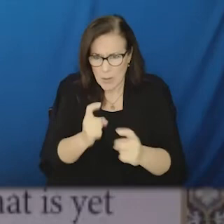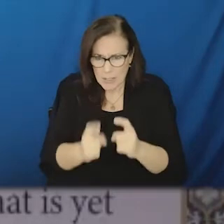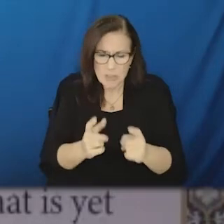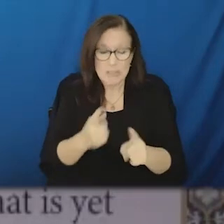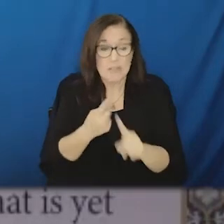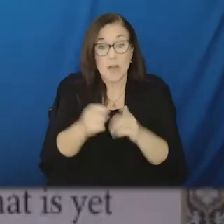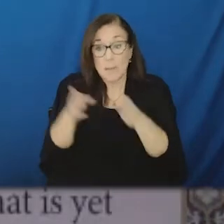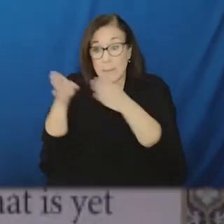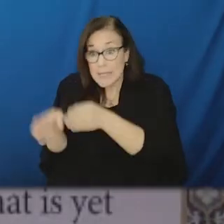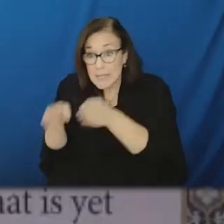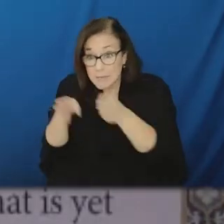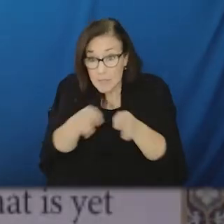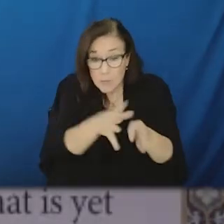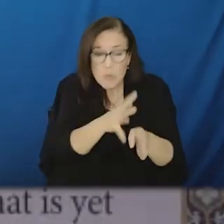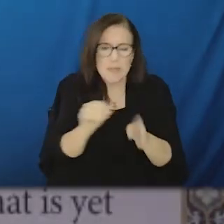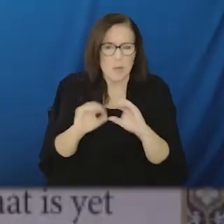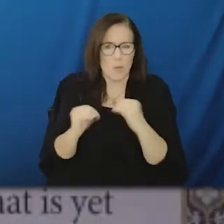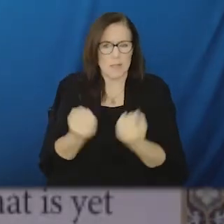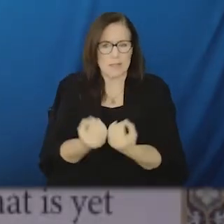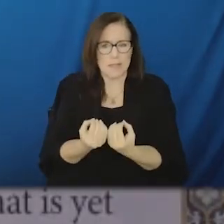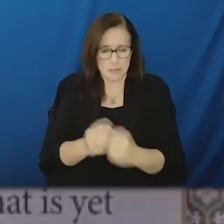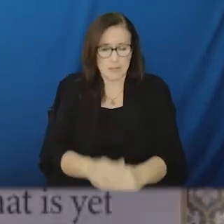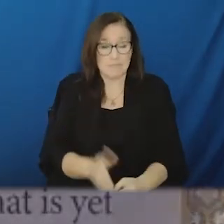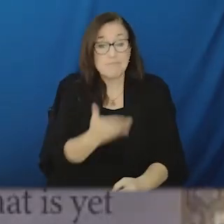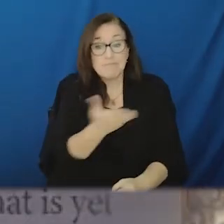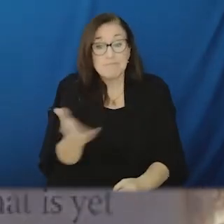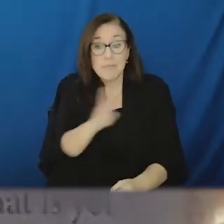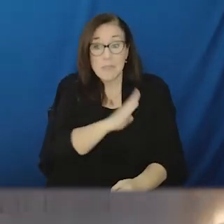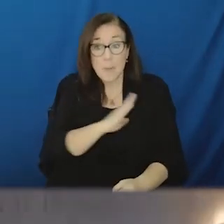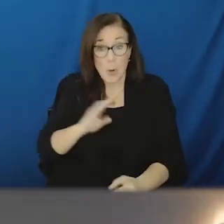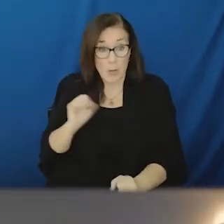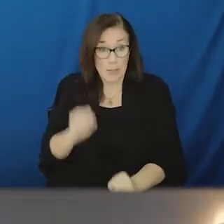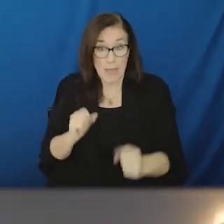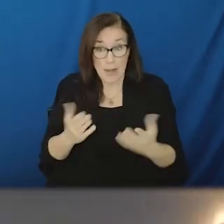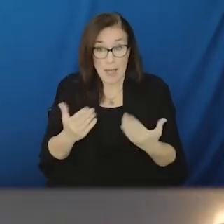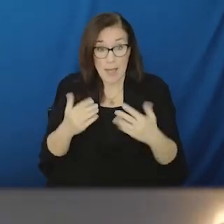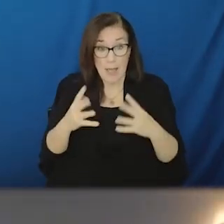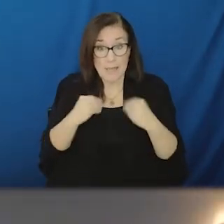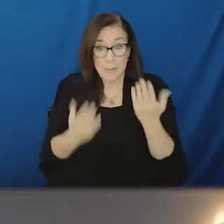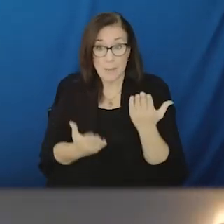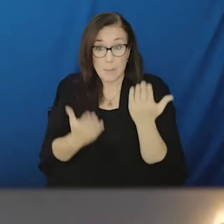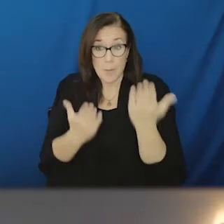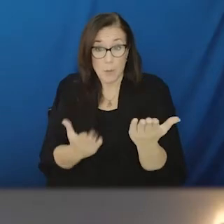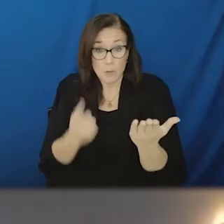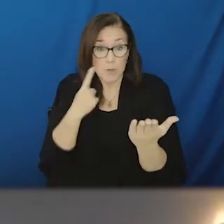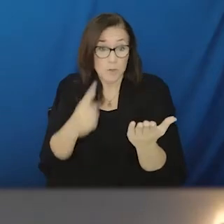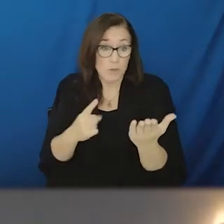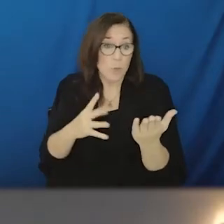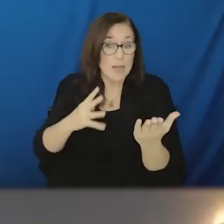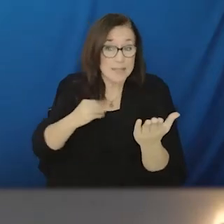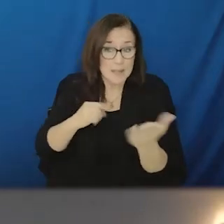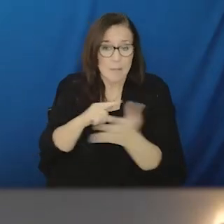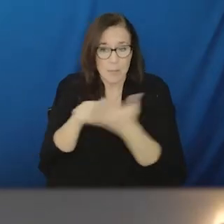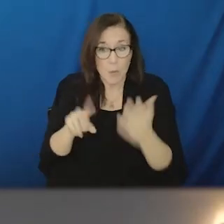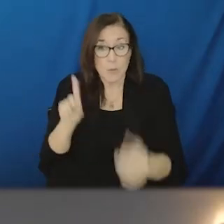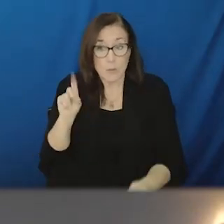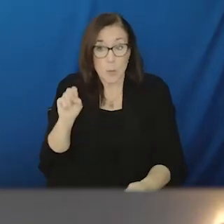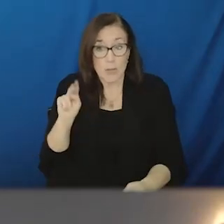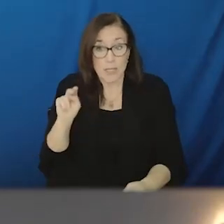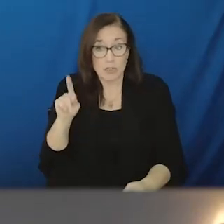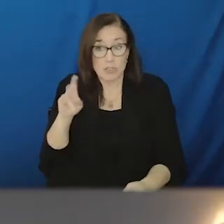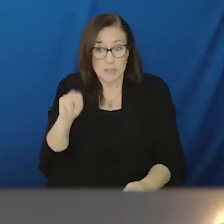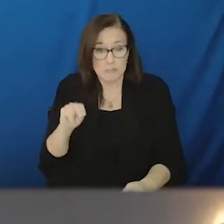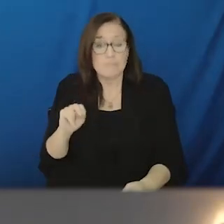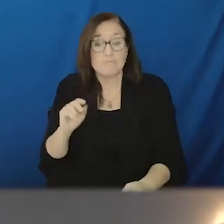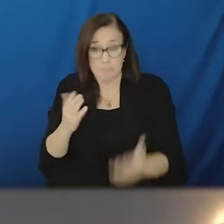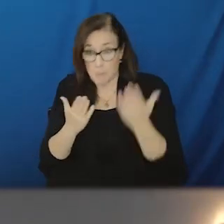from organizations. So board members, may I have a motion to accept the donation? So moved.